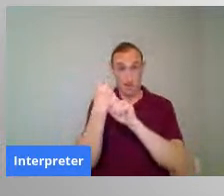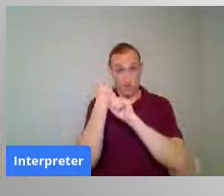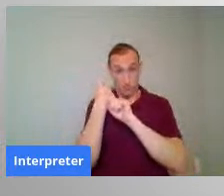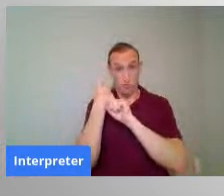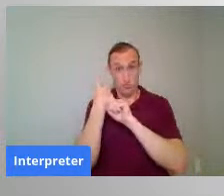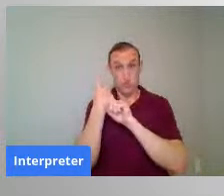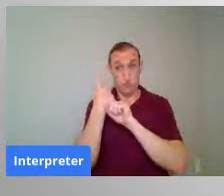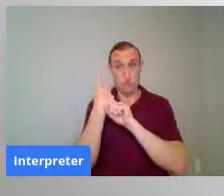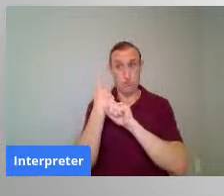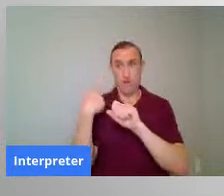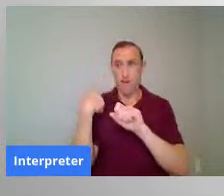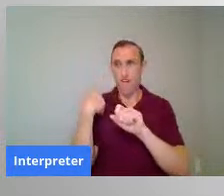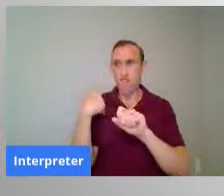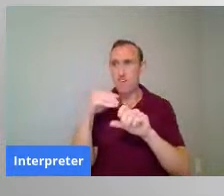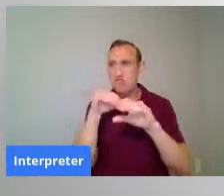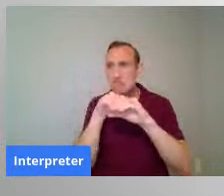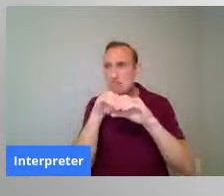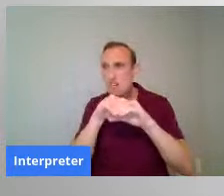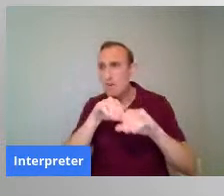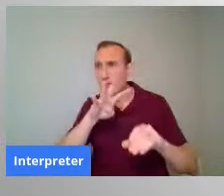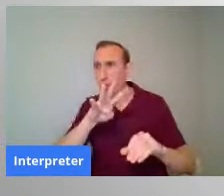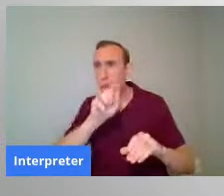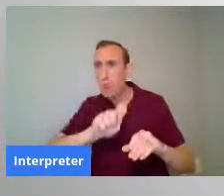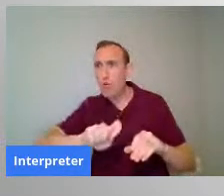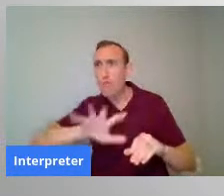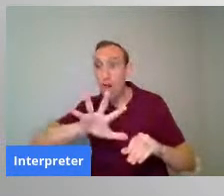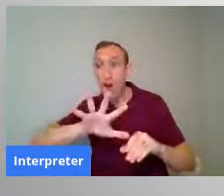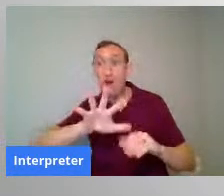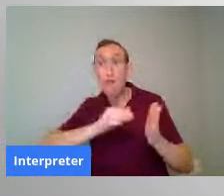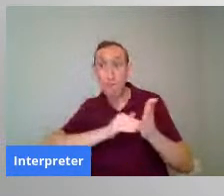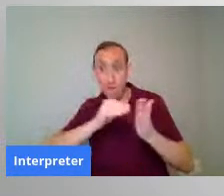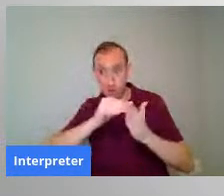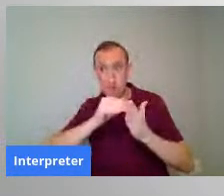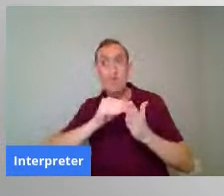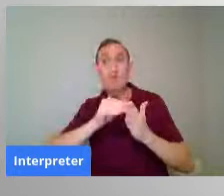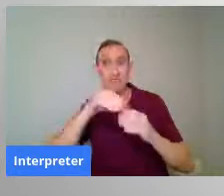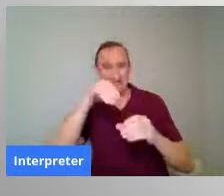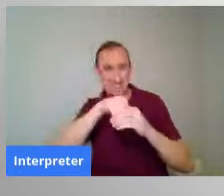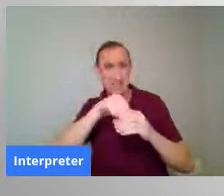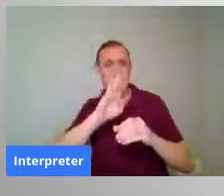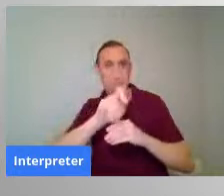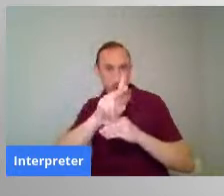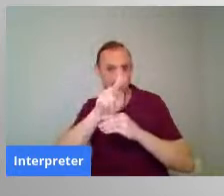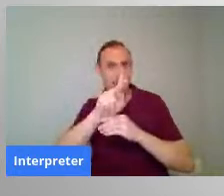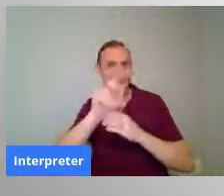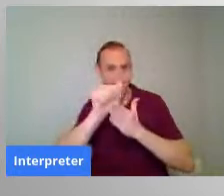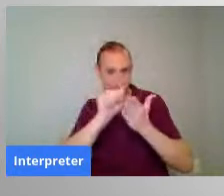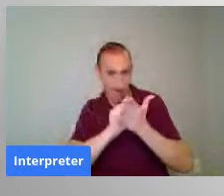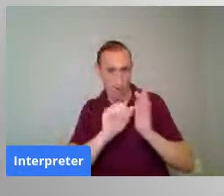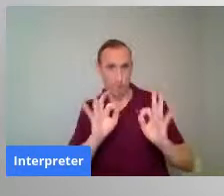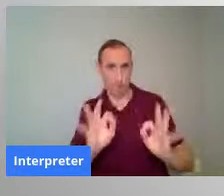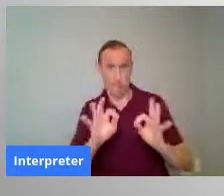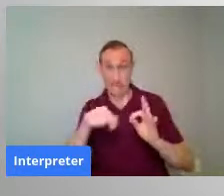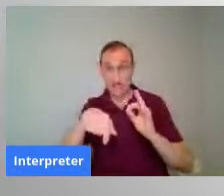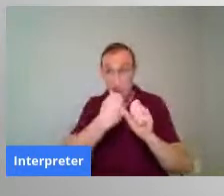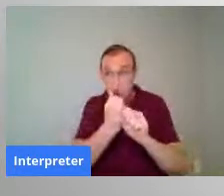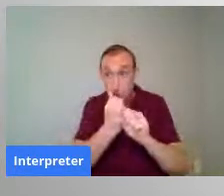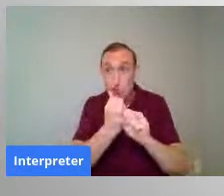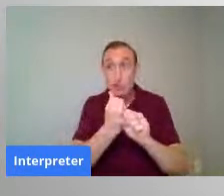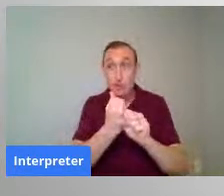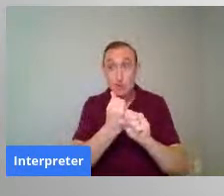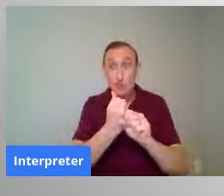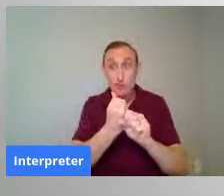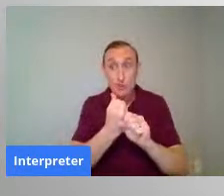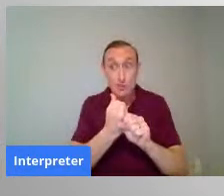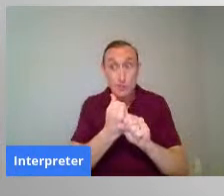added $4.5 million in cash to our bank account. This year, we have